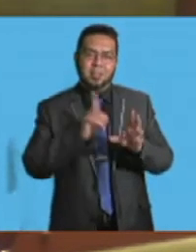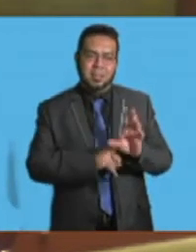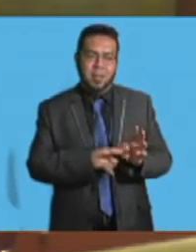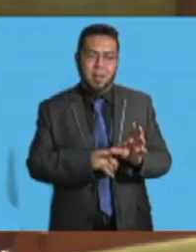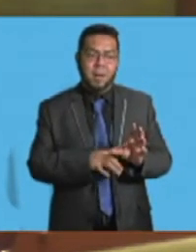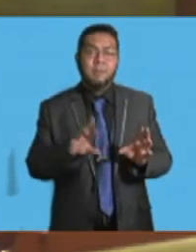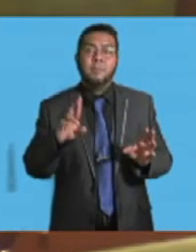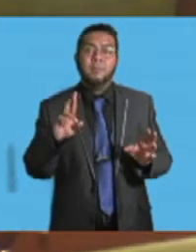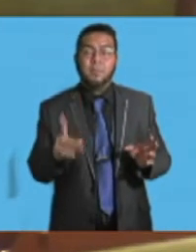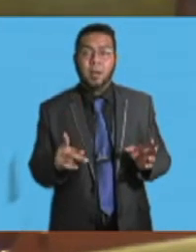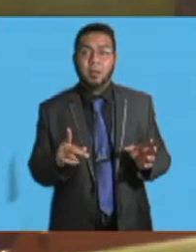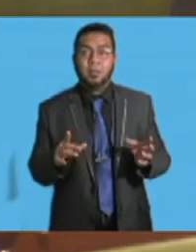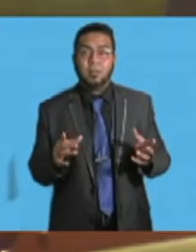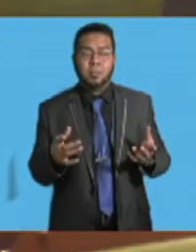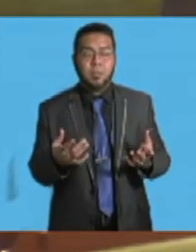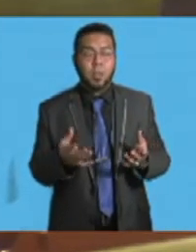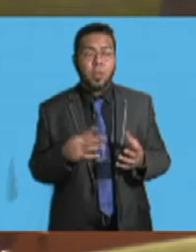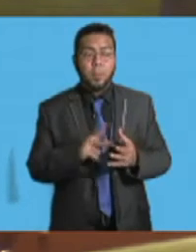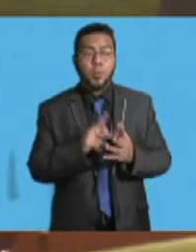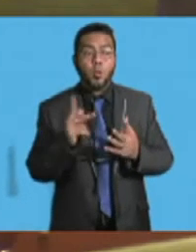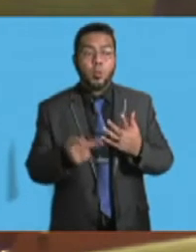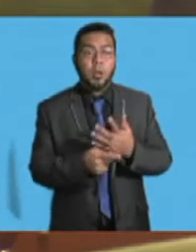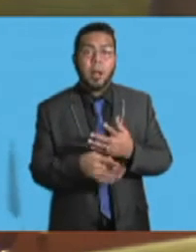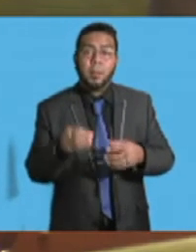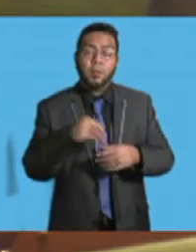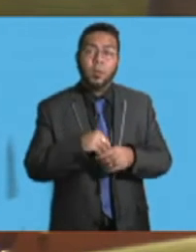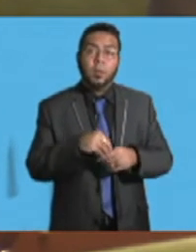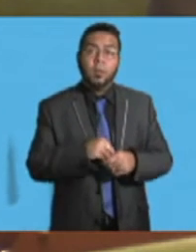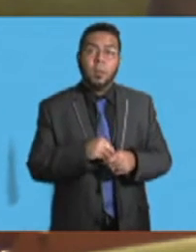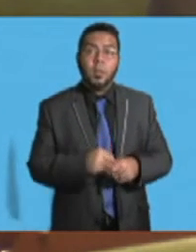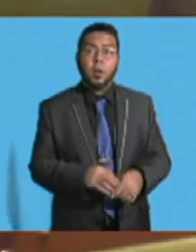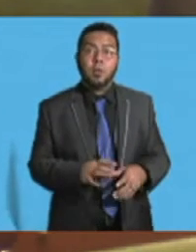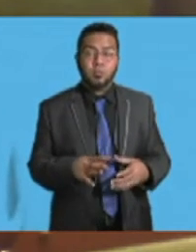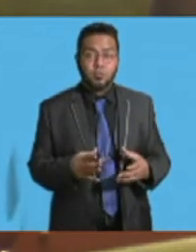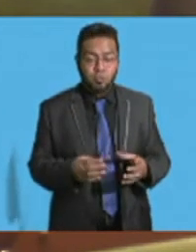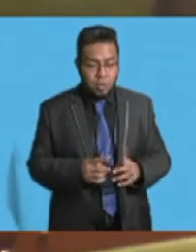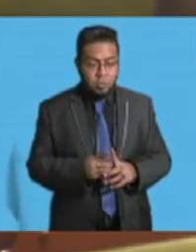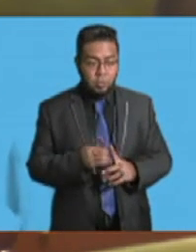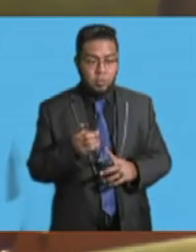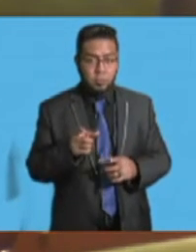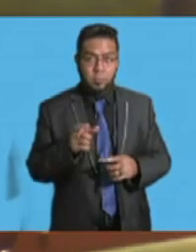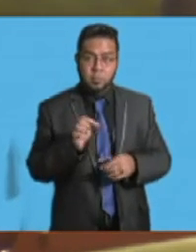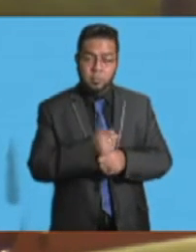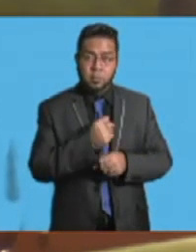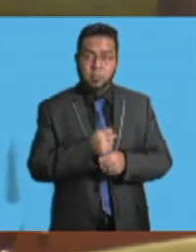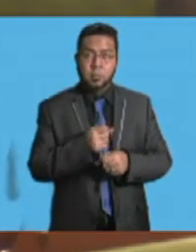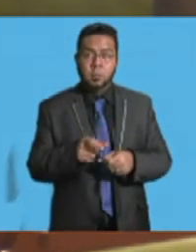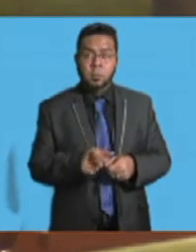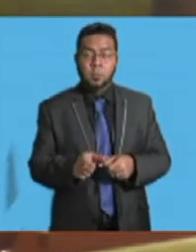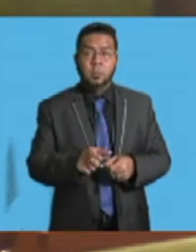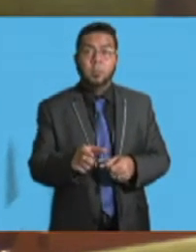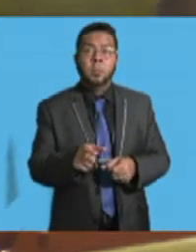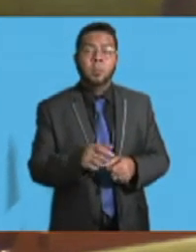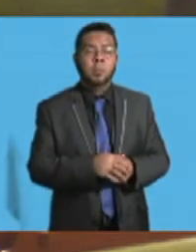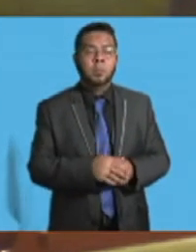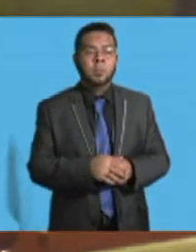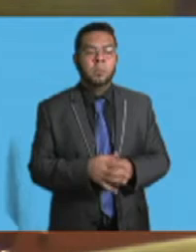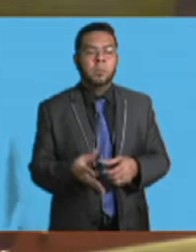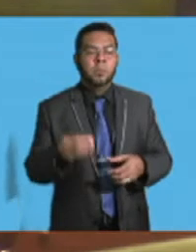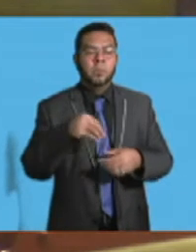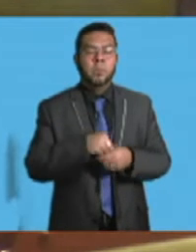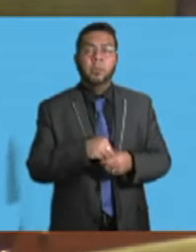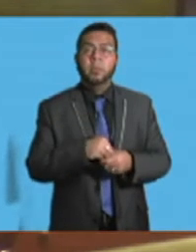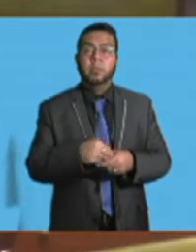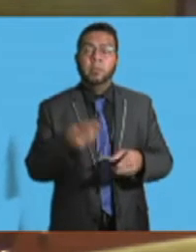Madam Speaker. Madam Speaker, the program involves the construction and upgrading of farm roads to facilitate the transportation of inputs to the farm